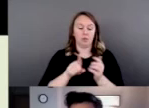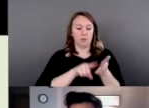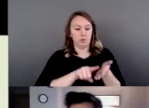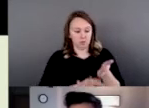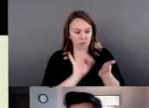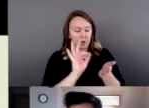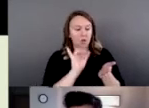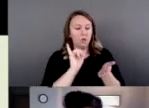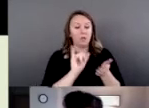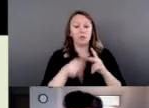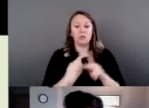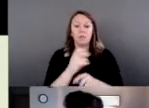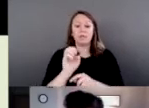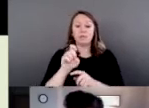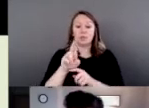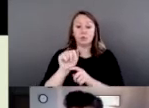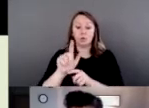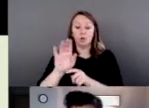1 to 56%